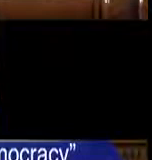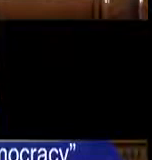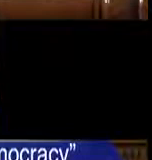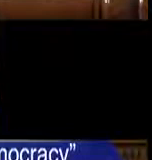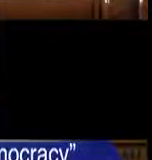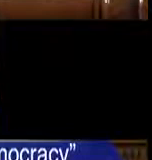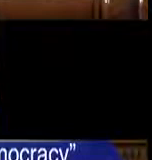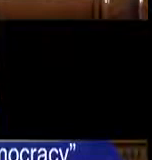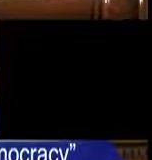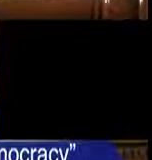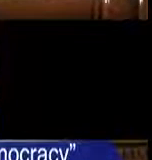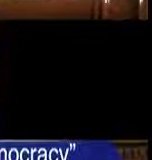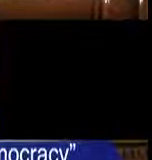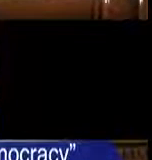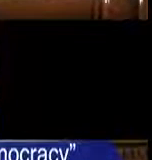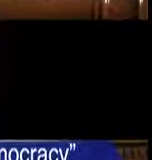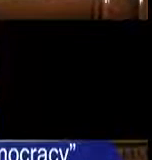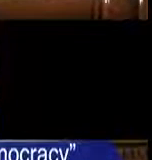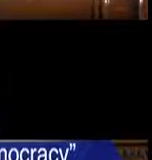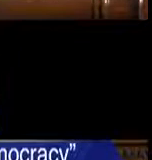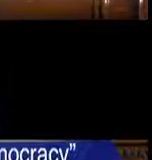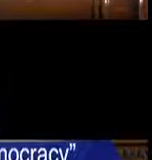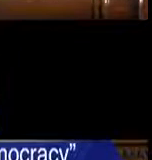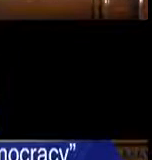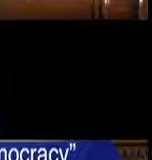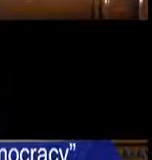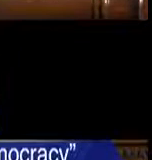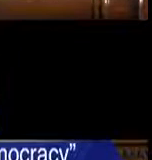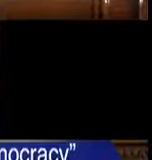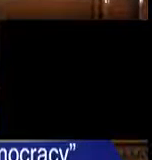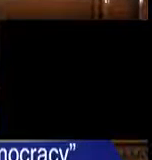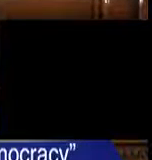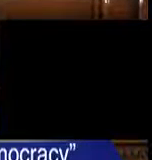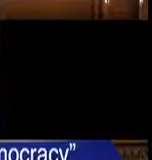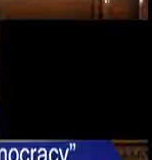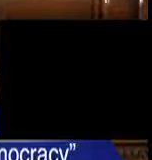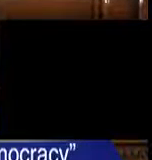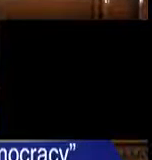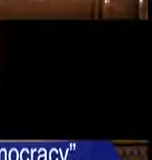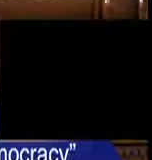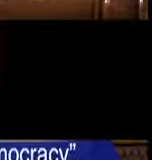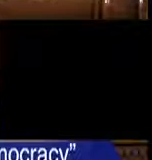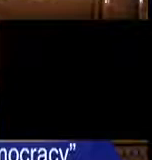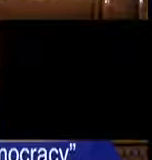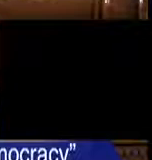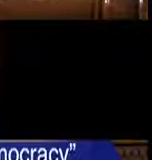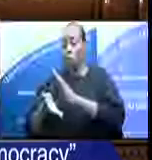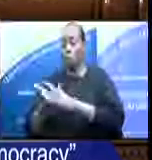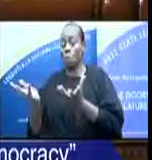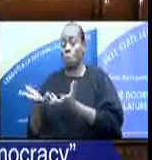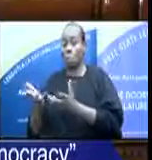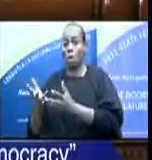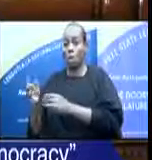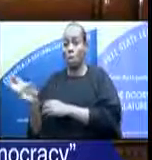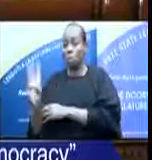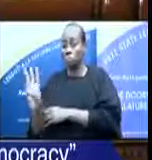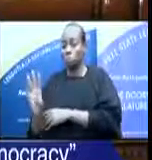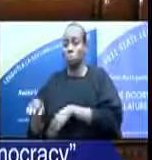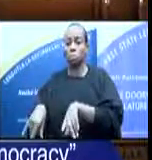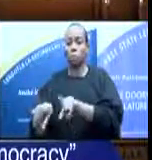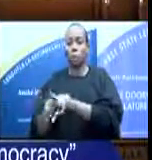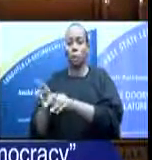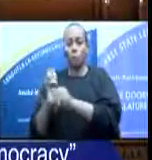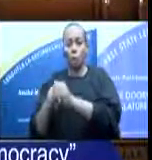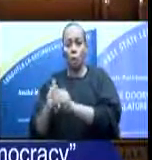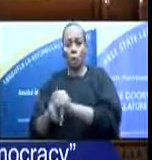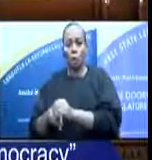and pediatric cardiology departments are now providing outreach programs to Dihlabe, Mufumadi, Manapomopedi,